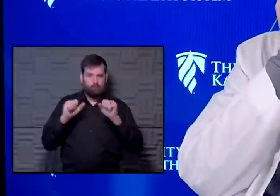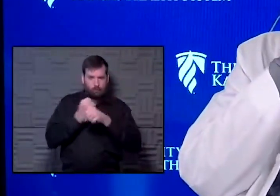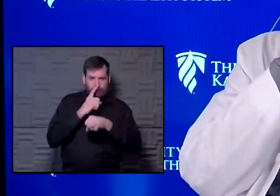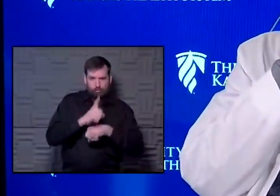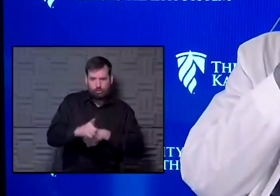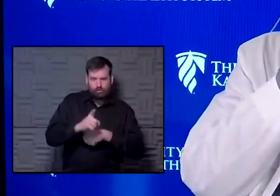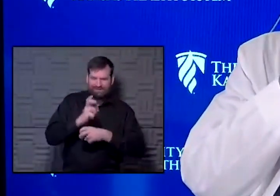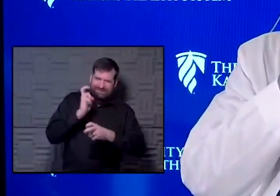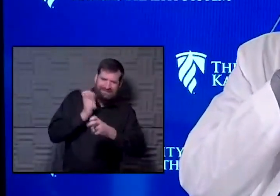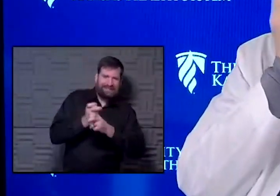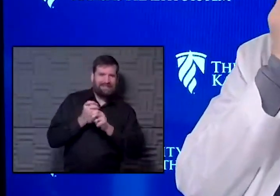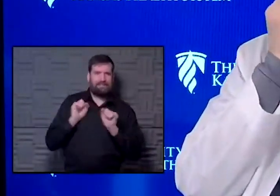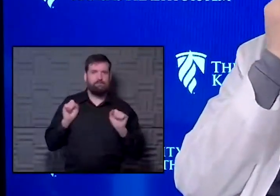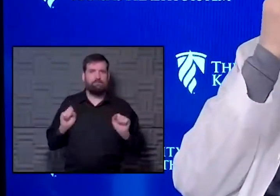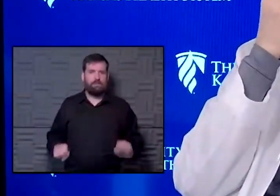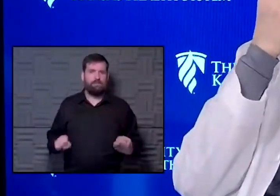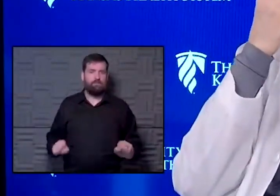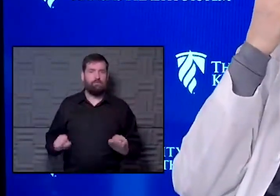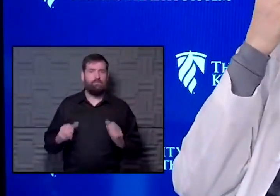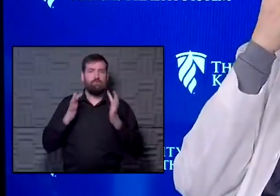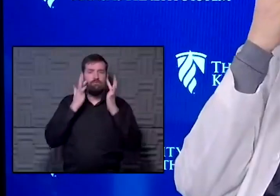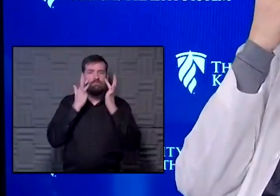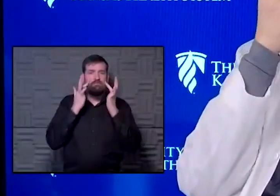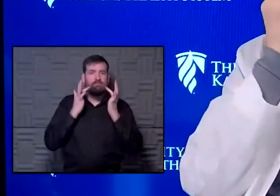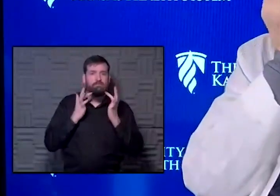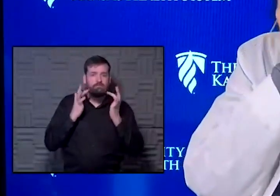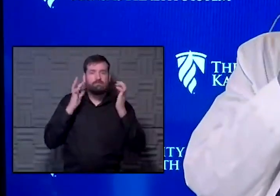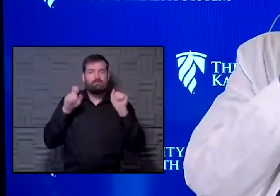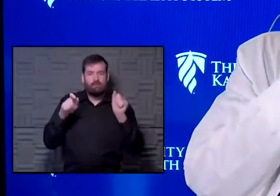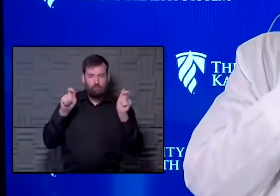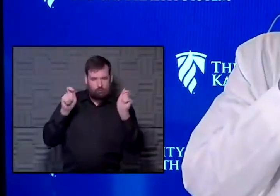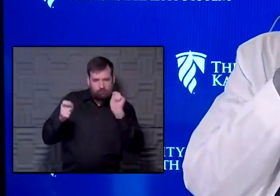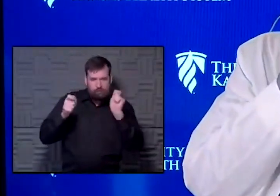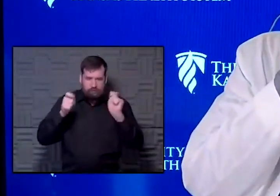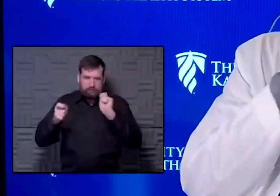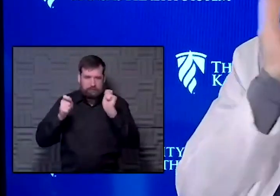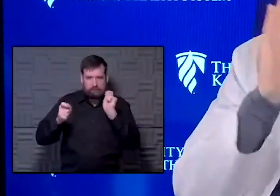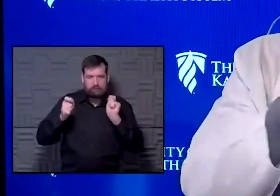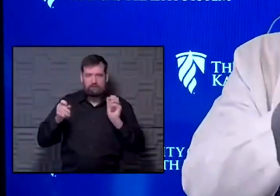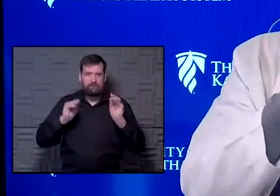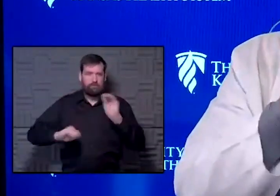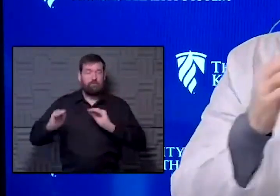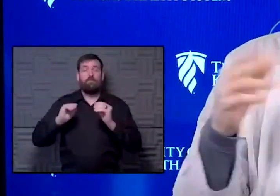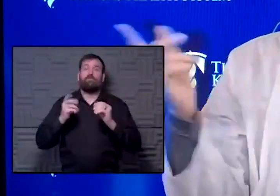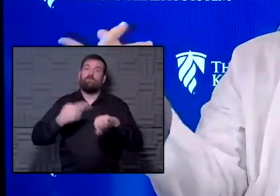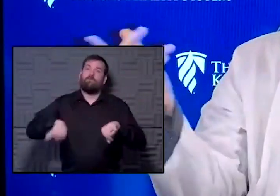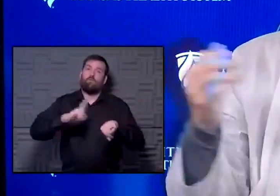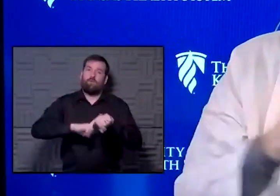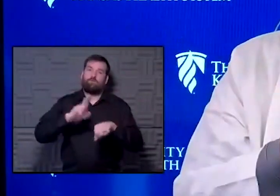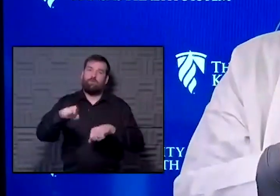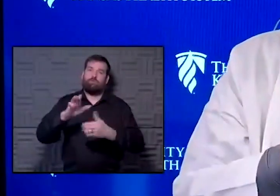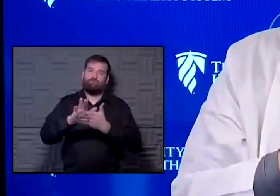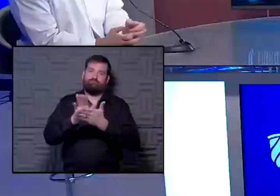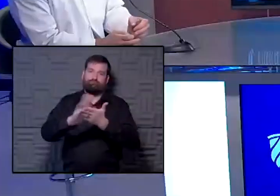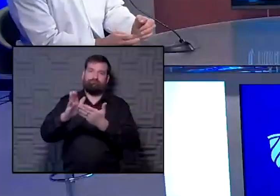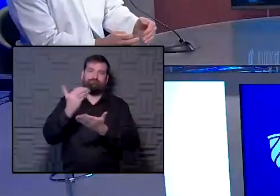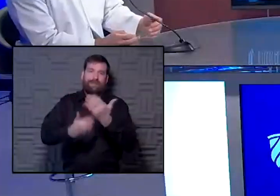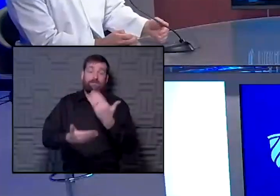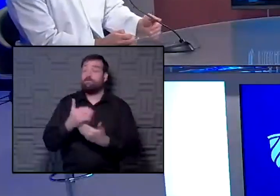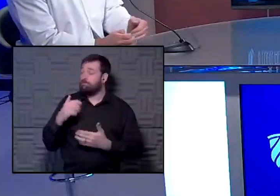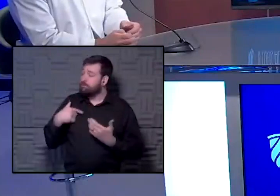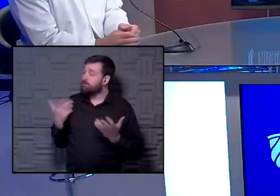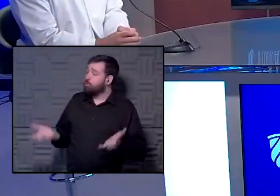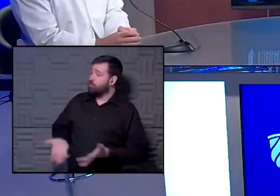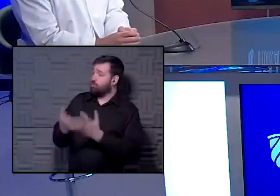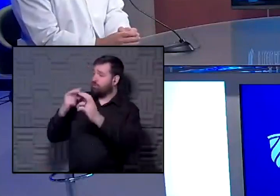it stays as tight as possible around your face. You got to reposition it, do all that, and then of course you got to clean your hands. Yeah, and I would encourage everybody